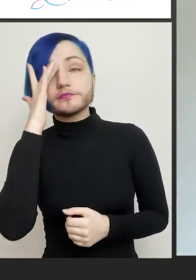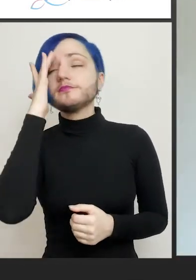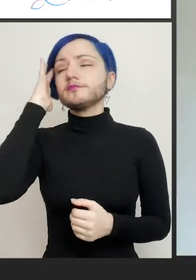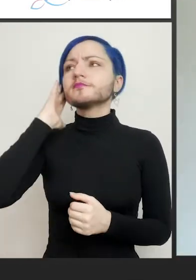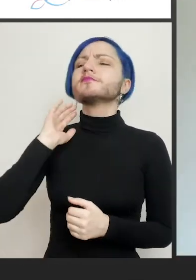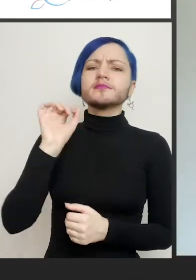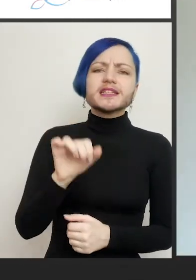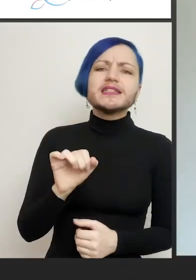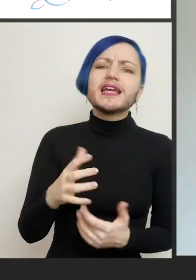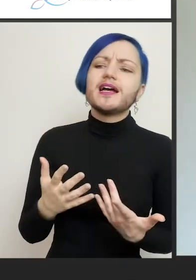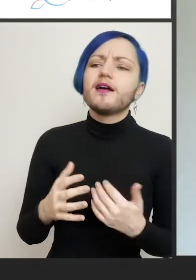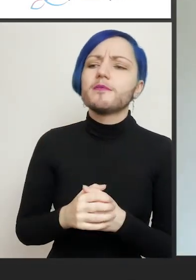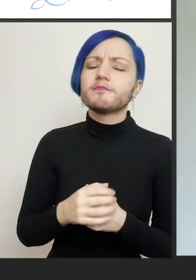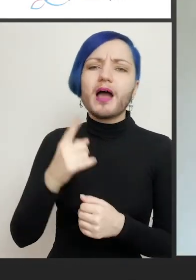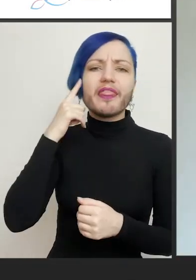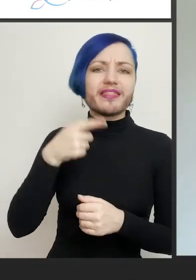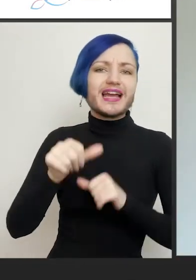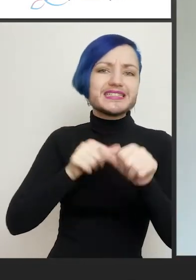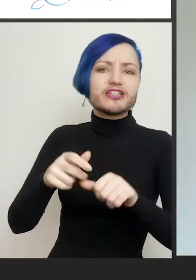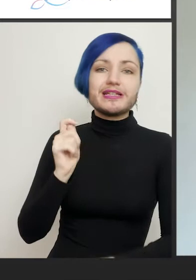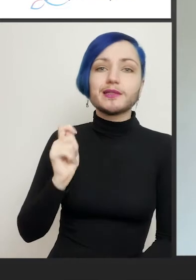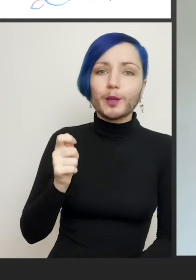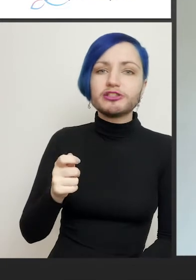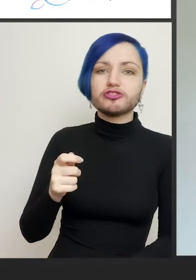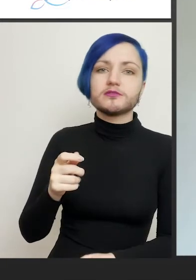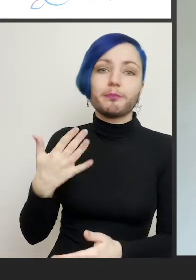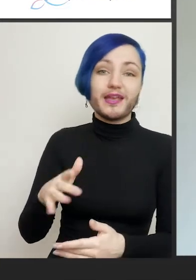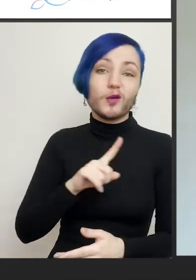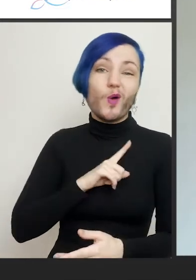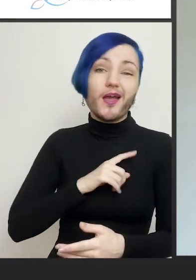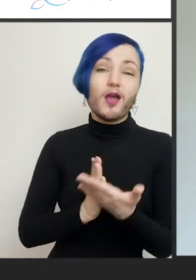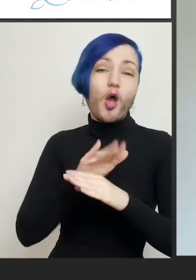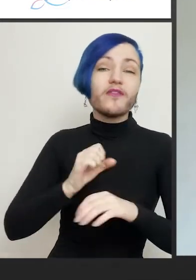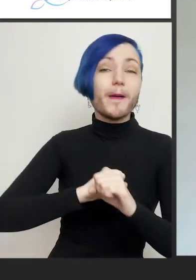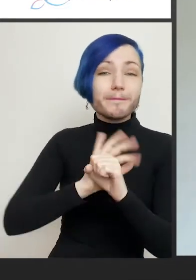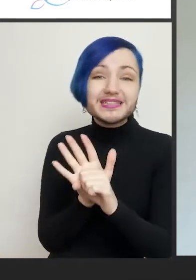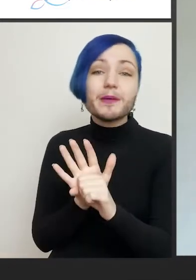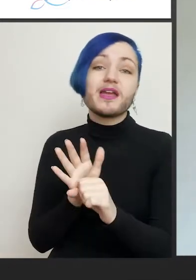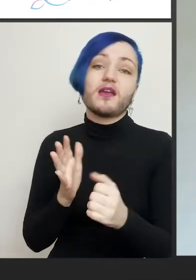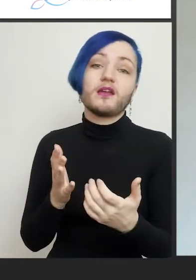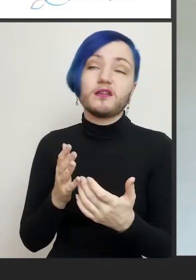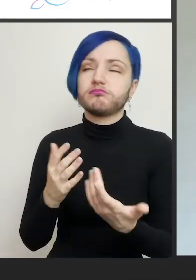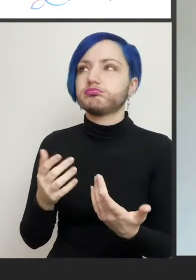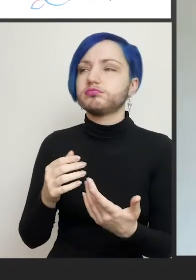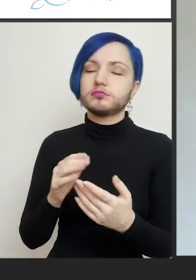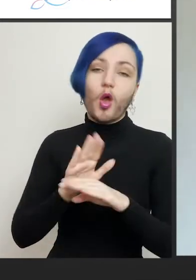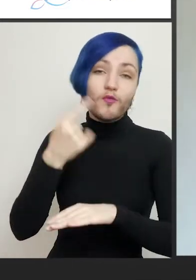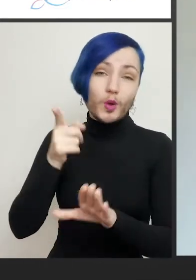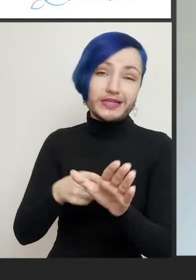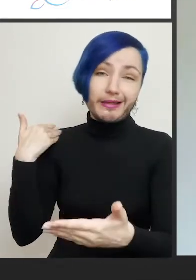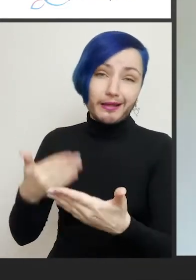because one of the reasons that the series was commissioned was because of the pandemic we've been obviously living through for the last year and over a year